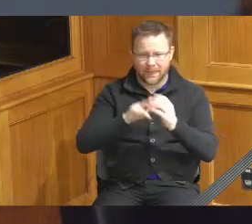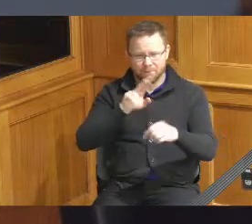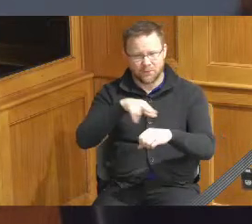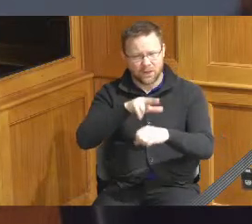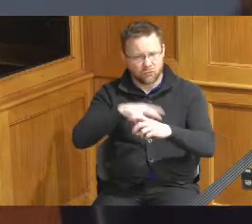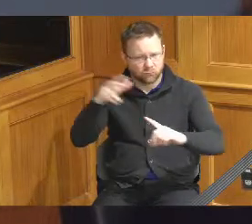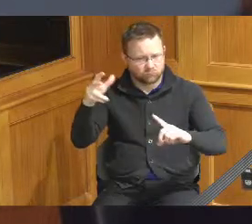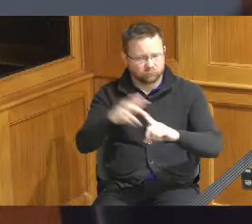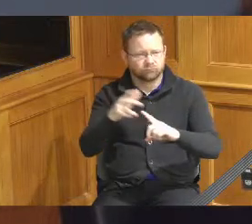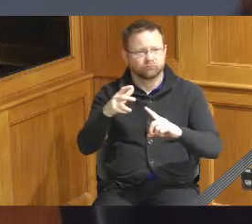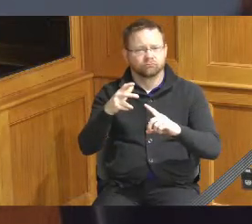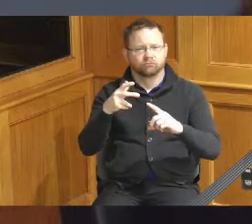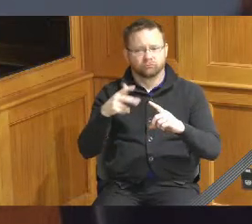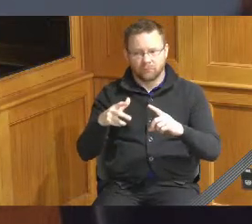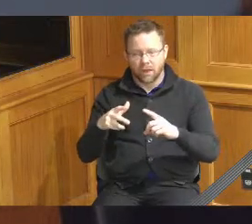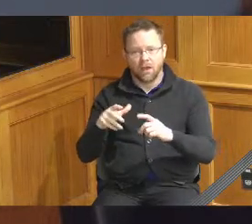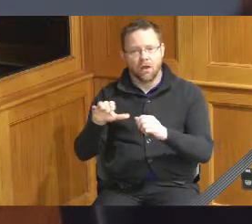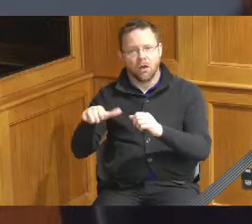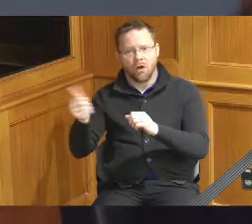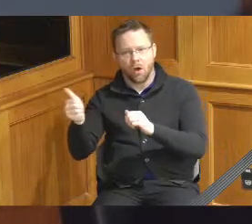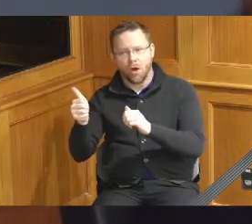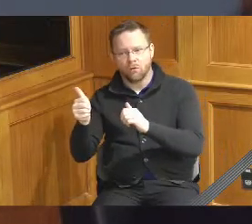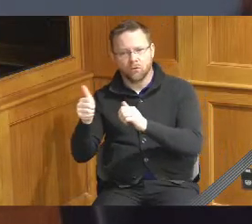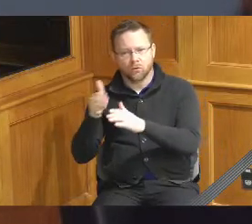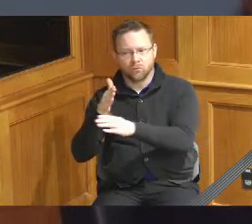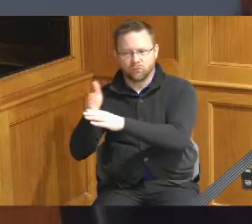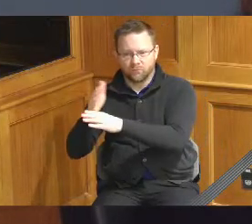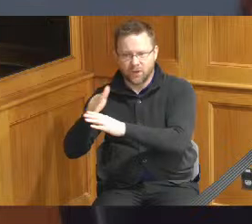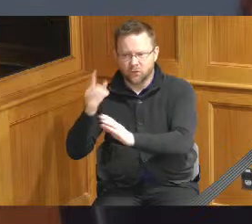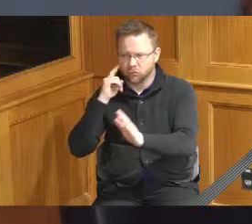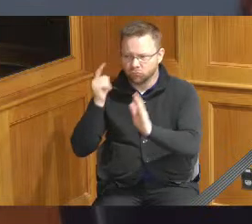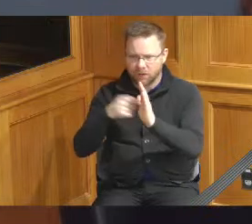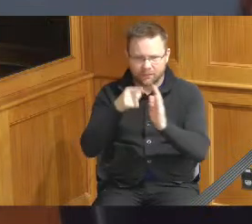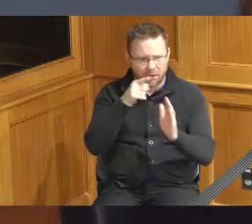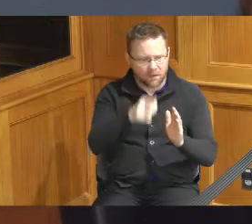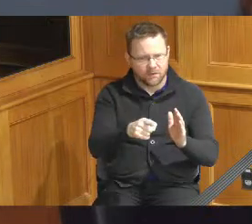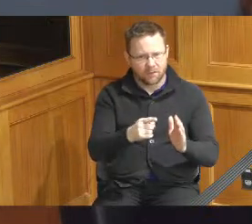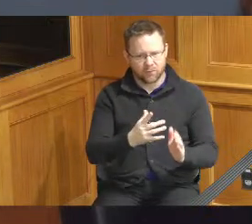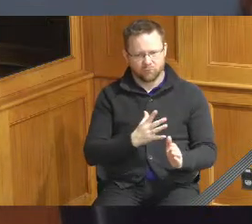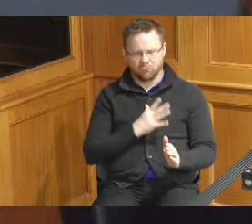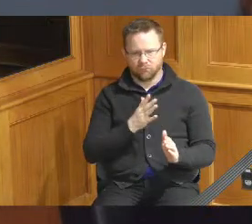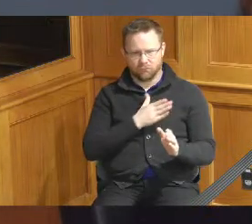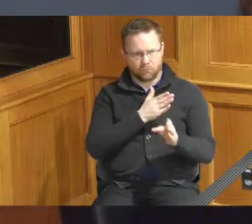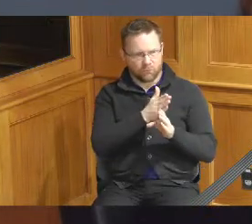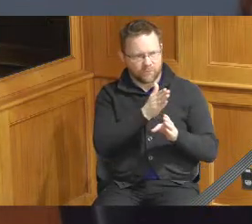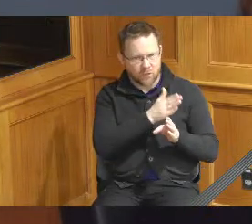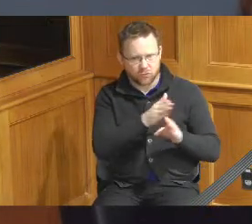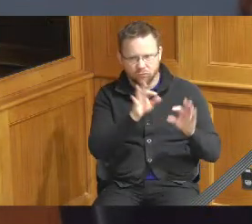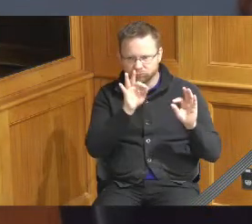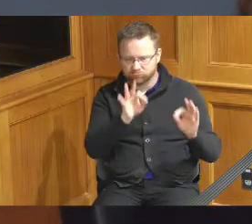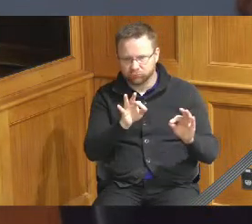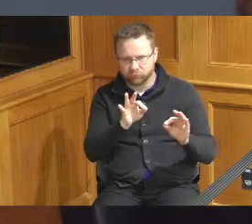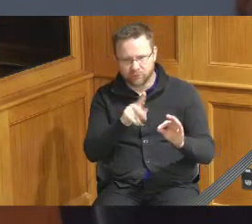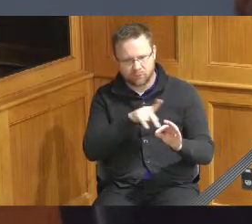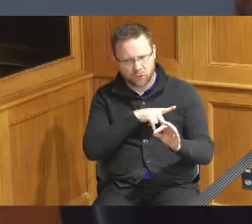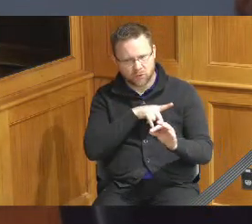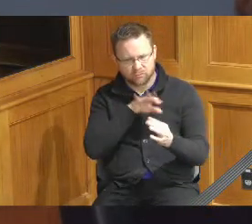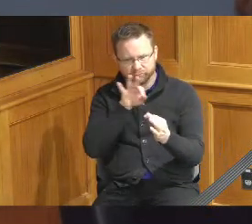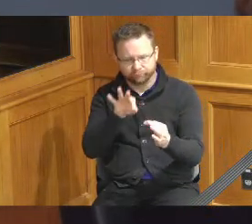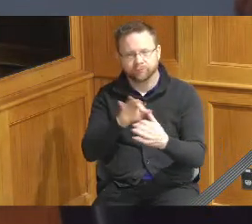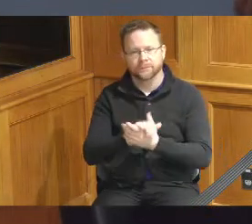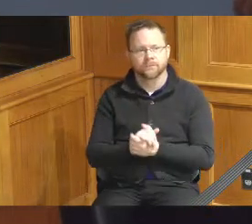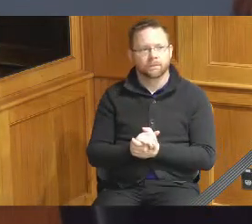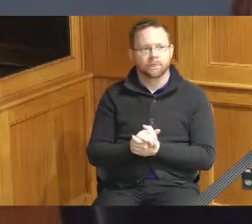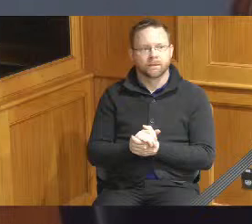and recognized by his peers for his exceptional personal and professional conduct. Whereas Deshaun has